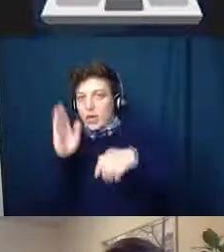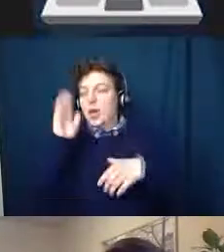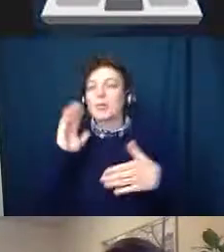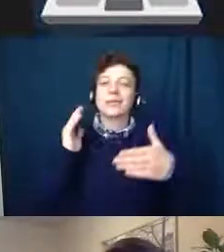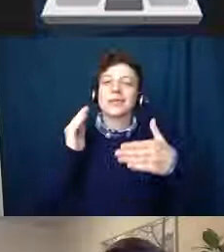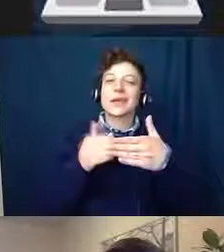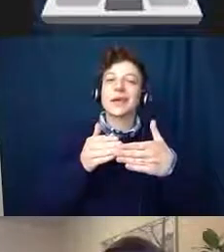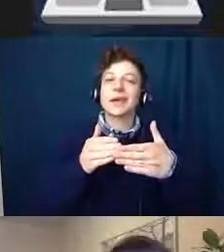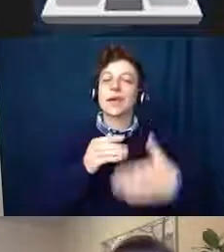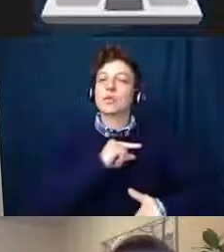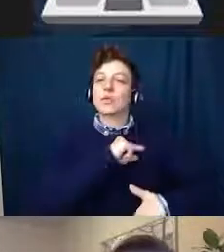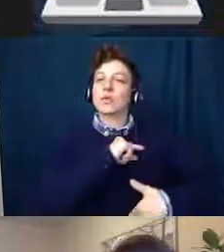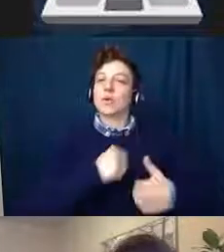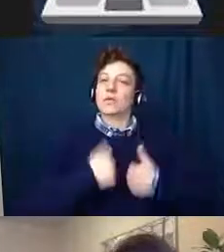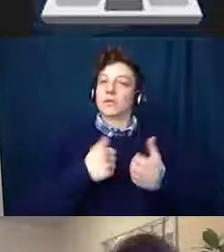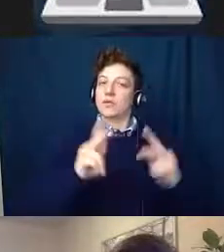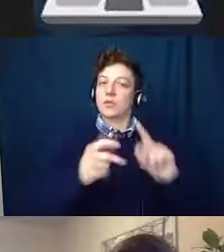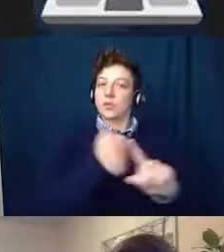life for people who use drugs.